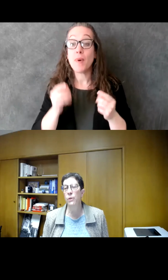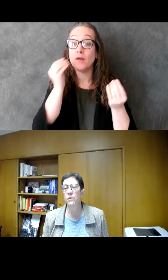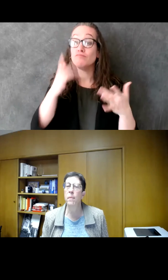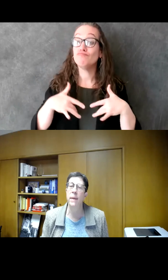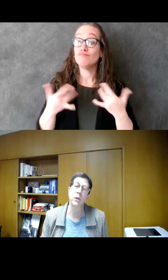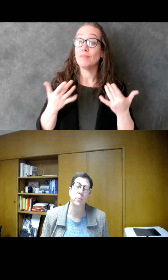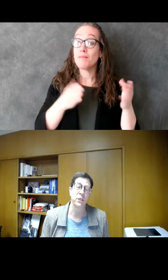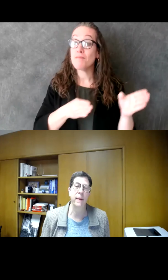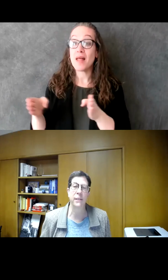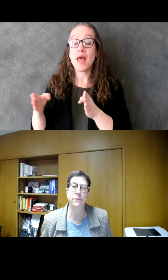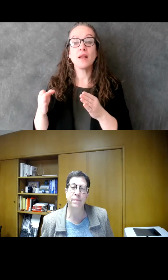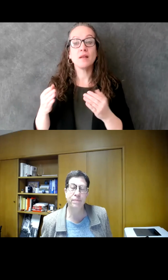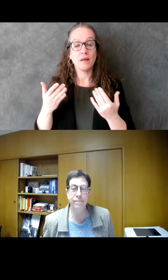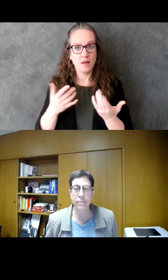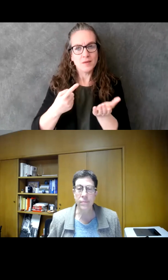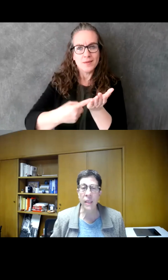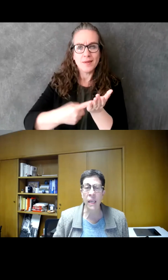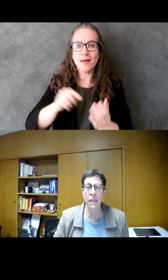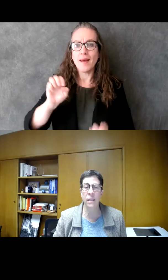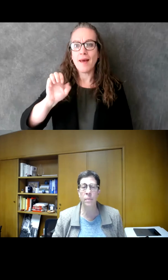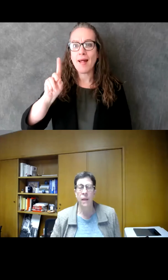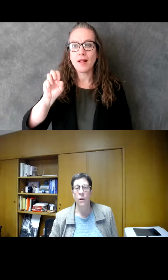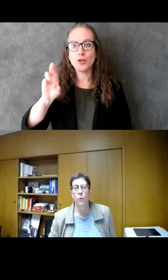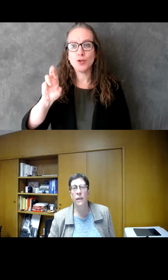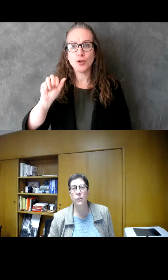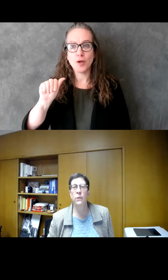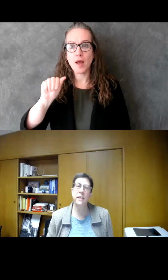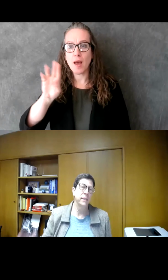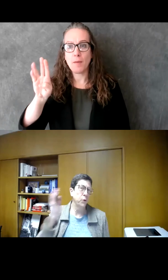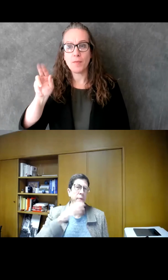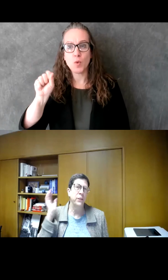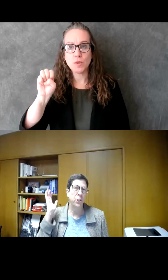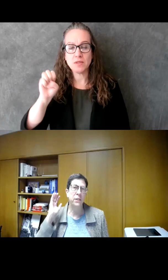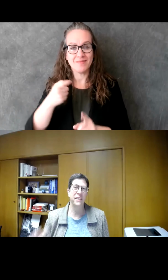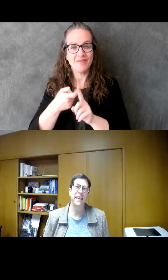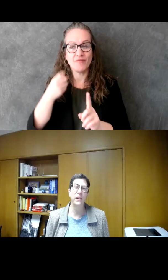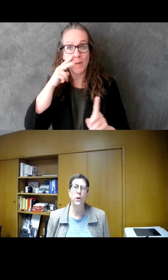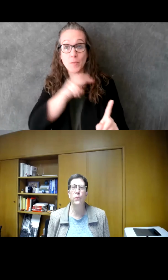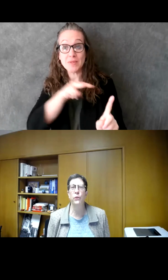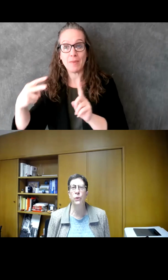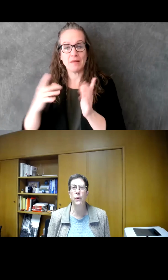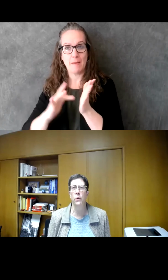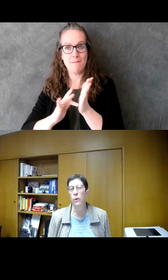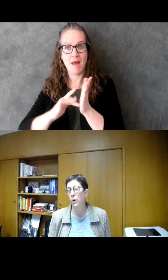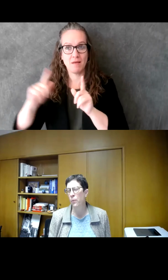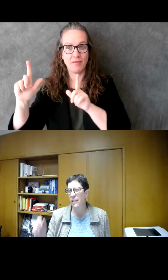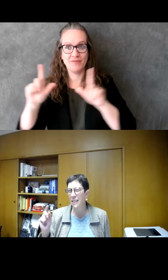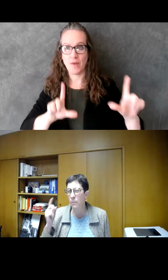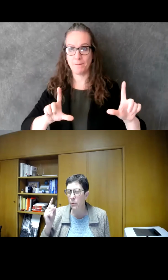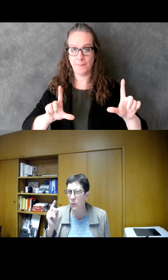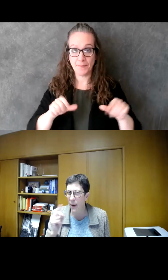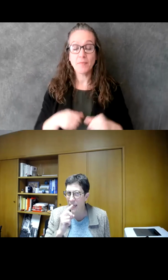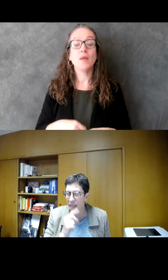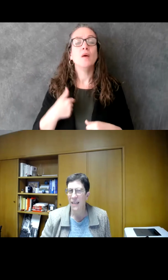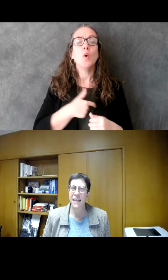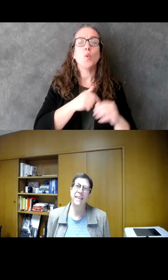elder abuse from a medical perspective. And we're going to do this in chunks. And what we'll do in order to hopefully keep